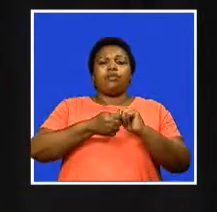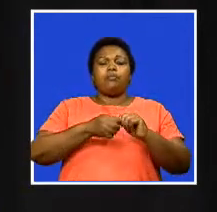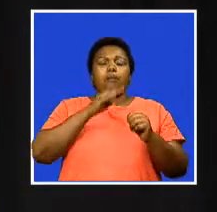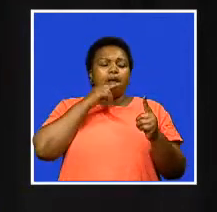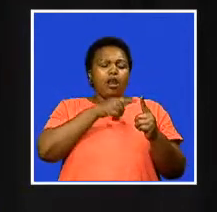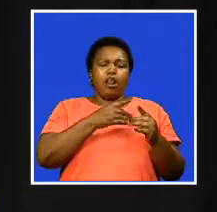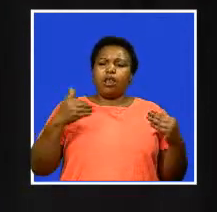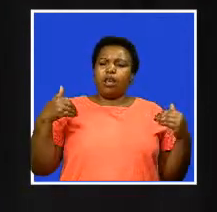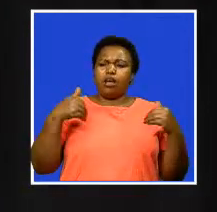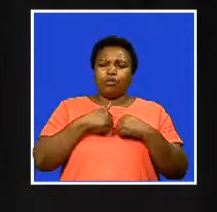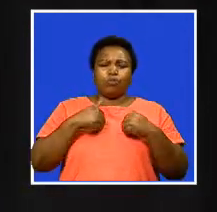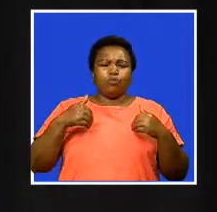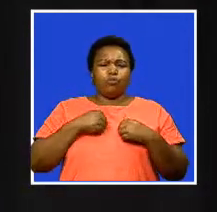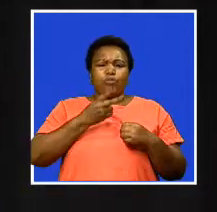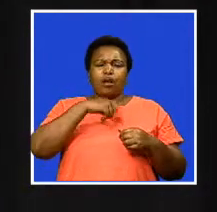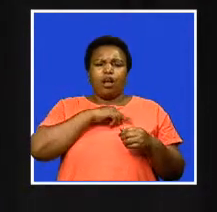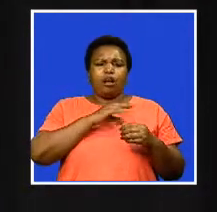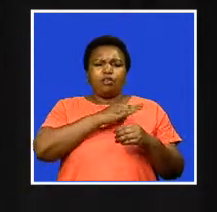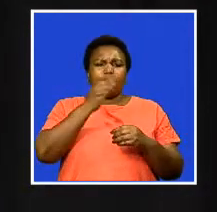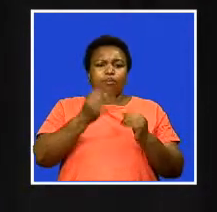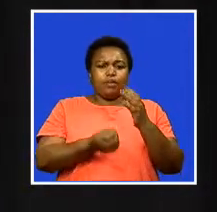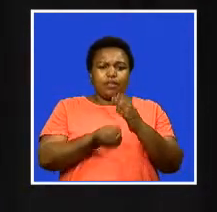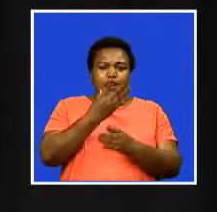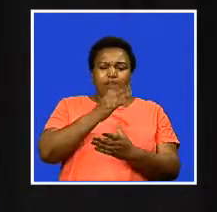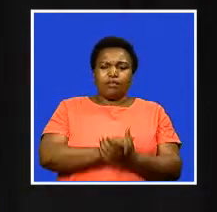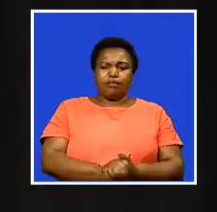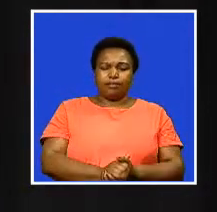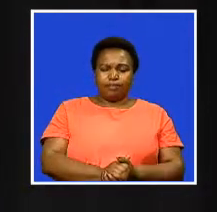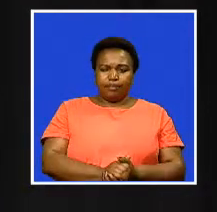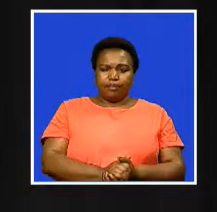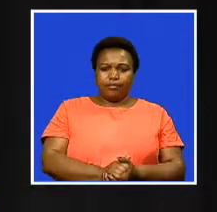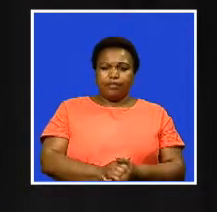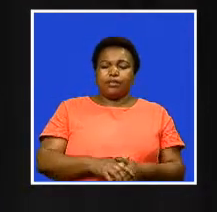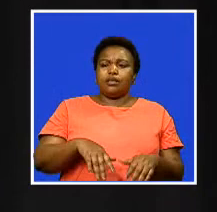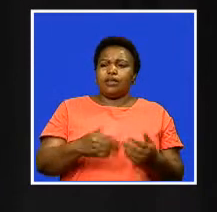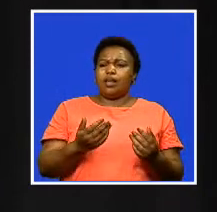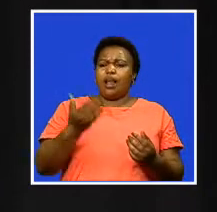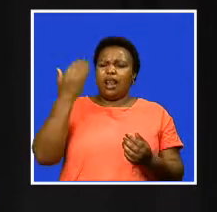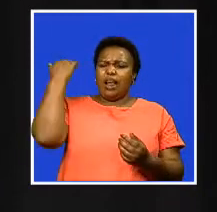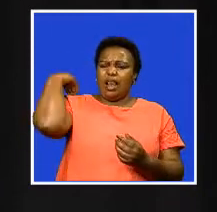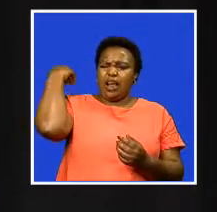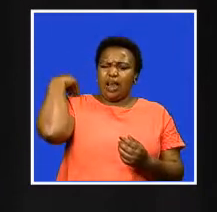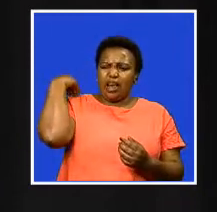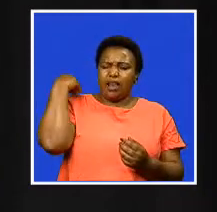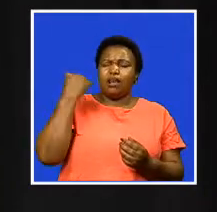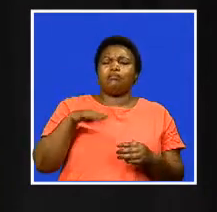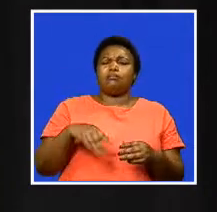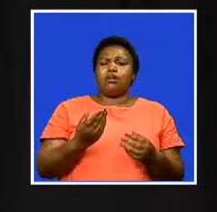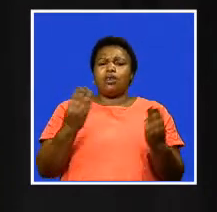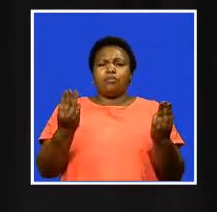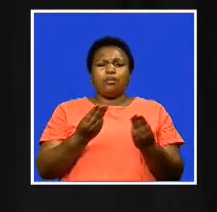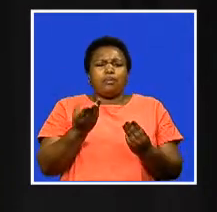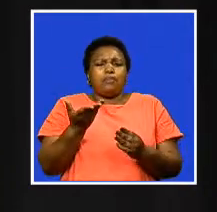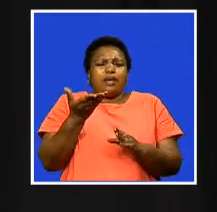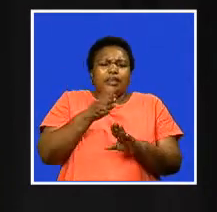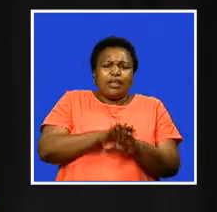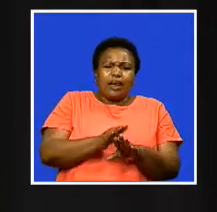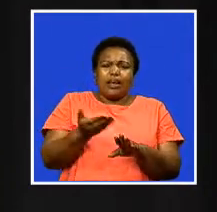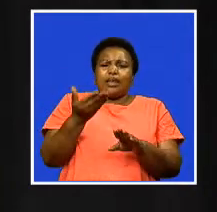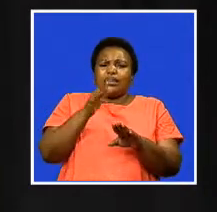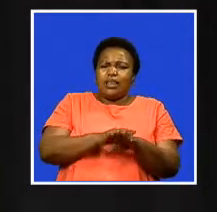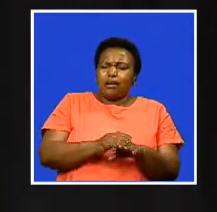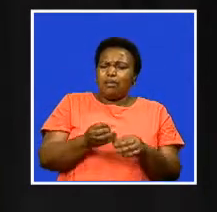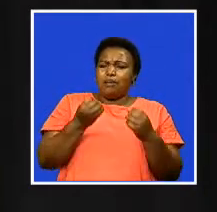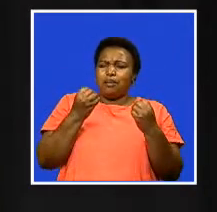ecaleni. Le ngaboma 90s bantu bebafa kakhulu la even. Ema infection rate